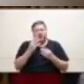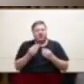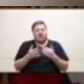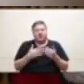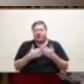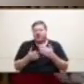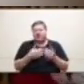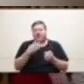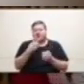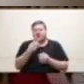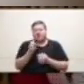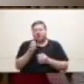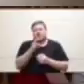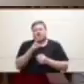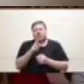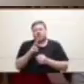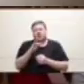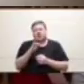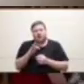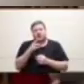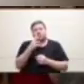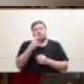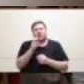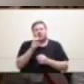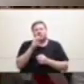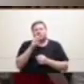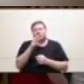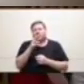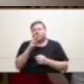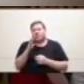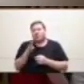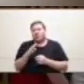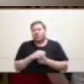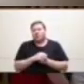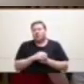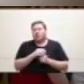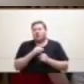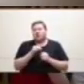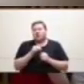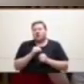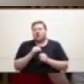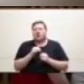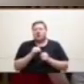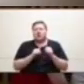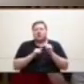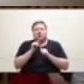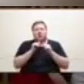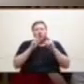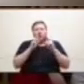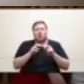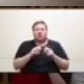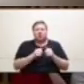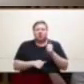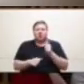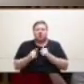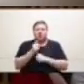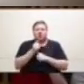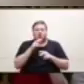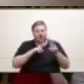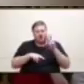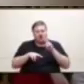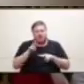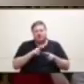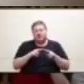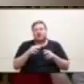the 23-2024 from the side of the Auditor General. They were still doing some assessment, and we're waiting for them to